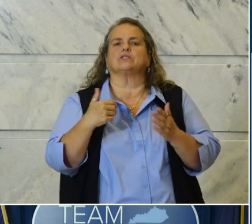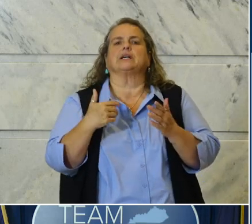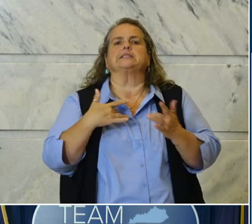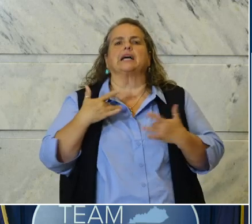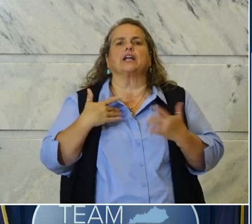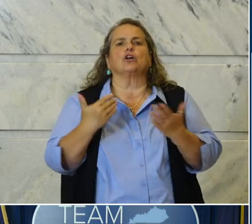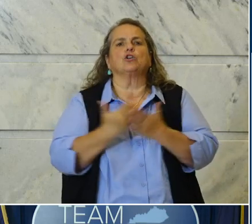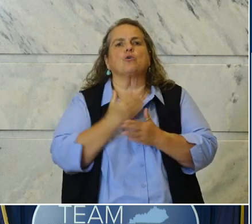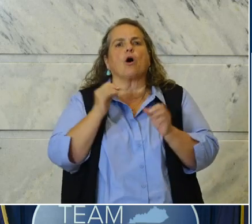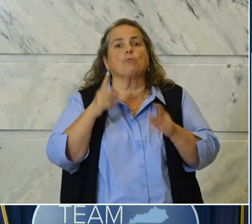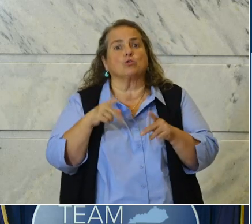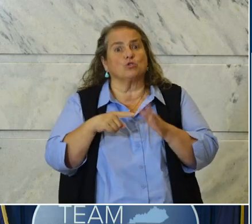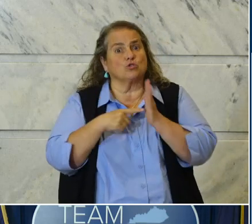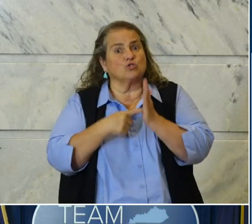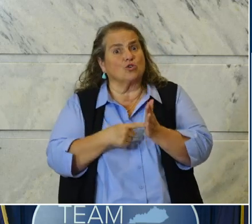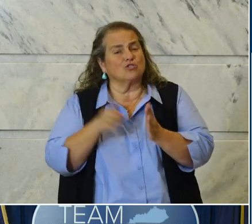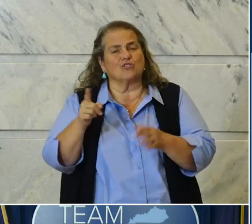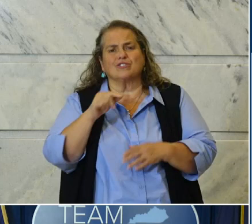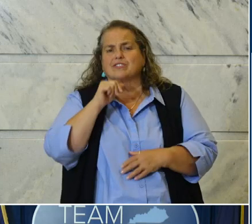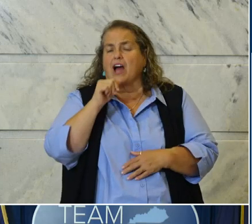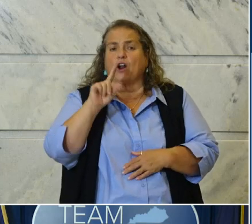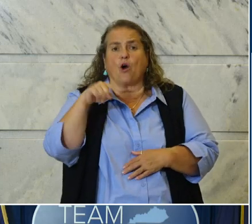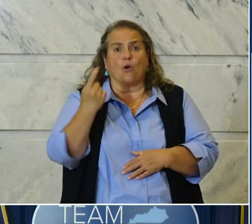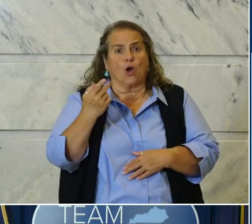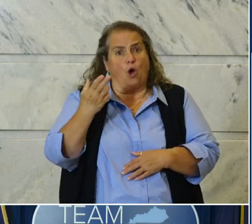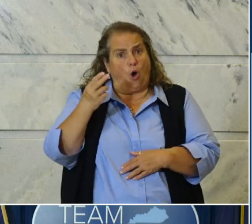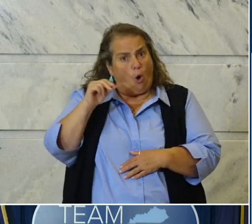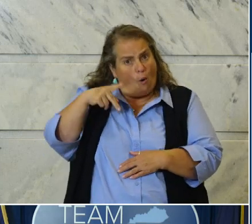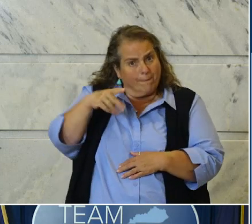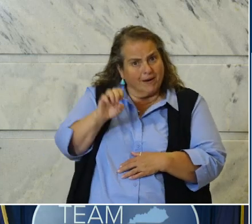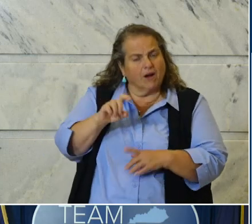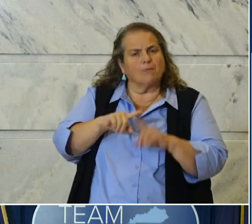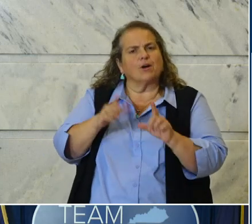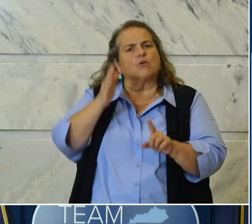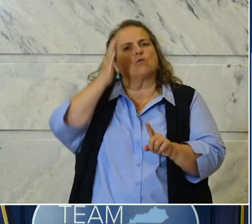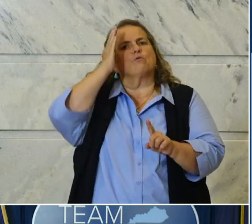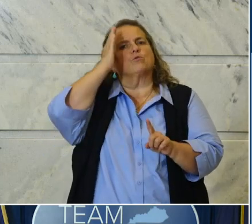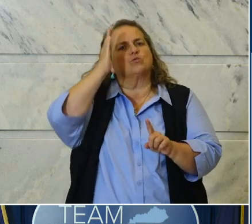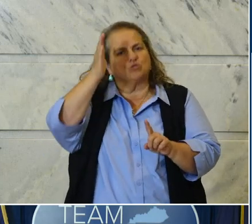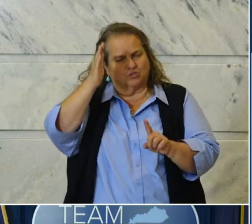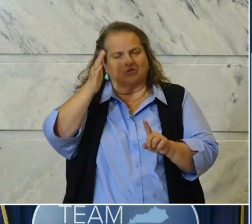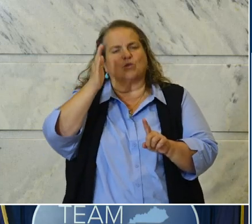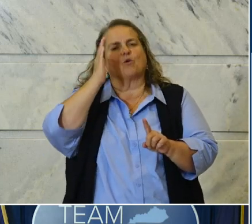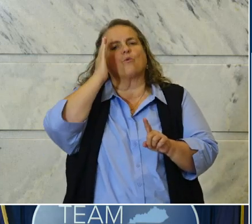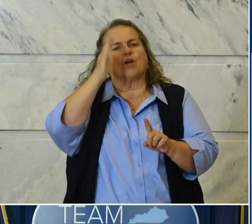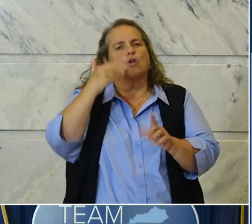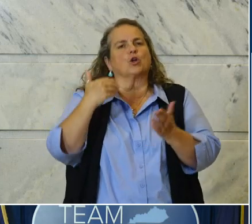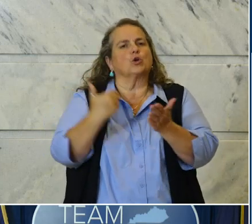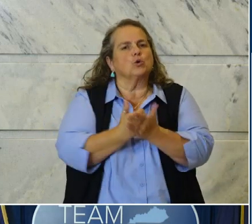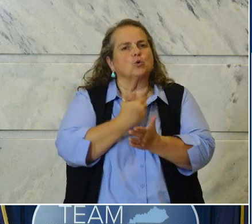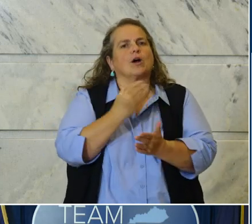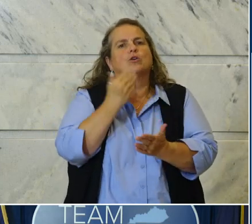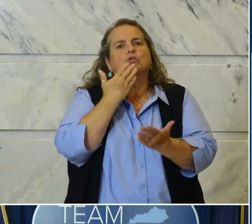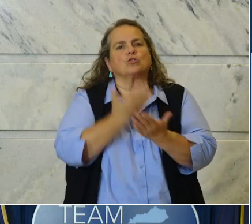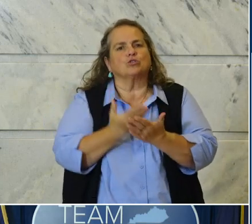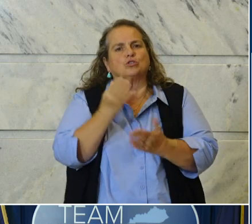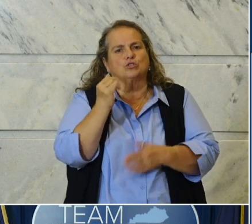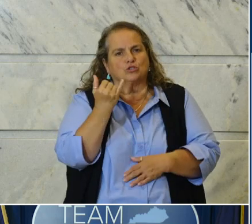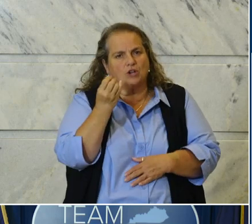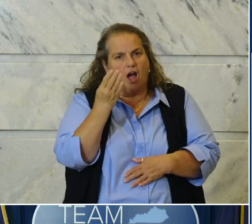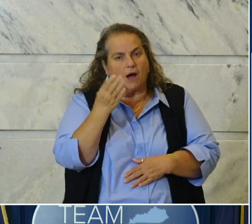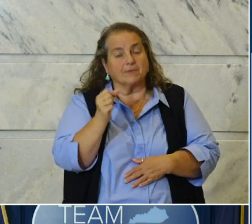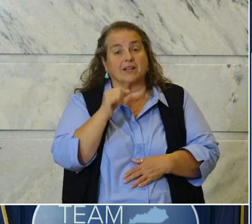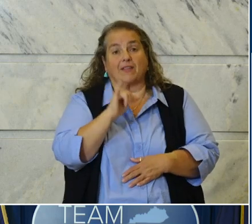opportunity that shows that there is not just hope, but there is a future reality with new and good jobs. This company